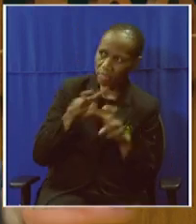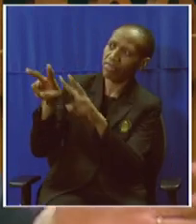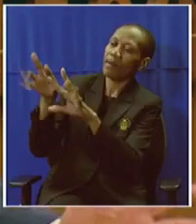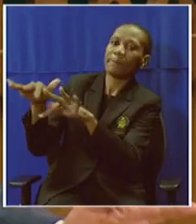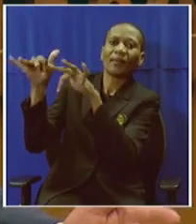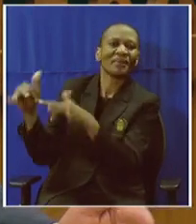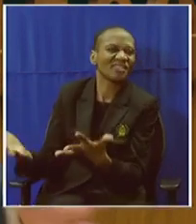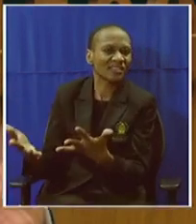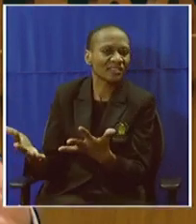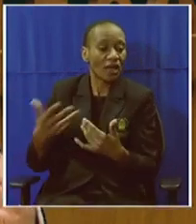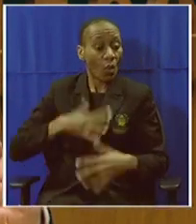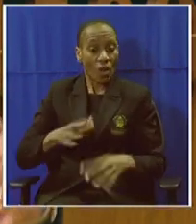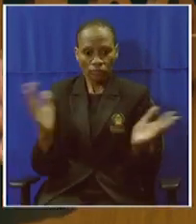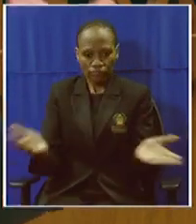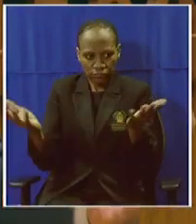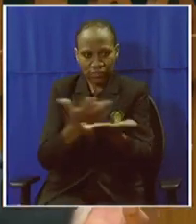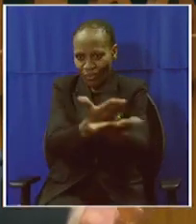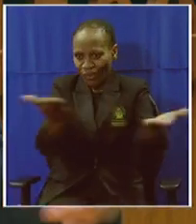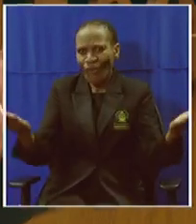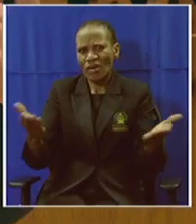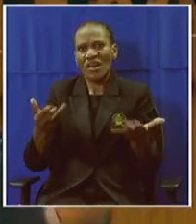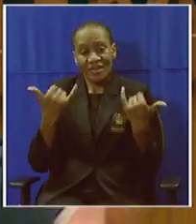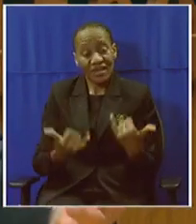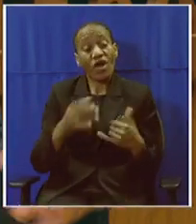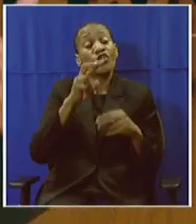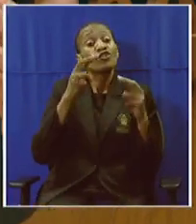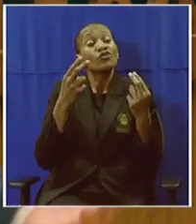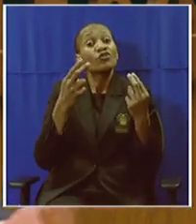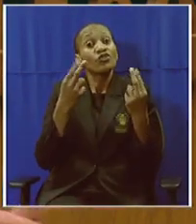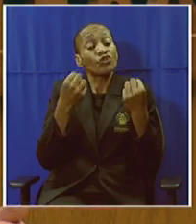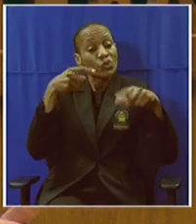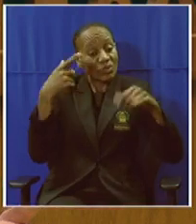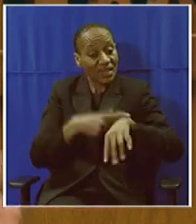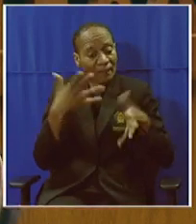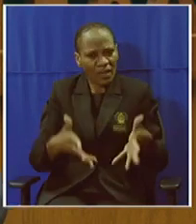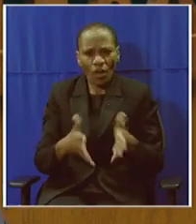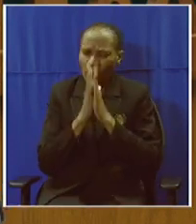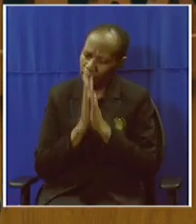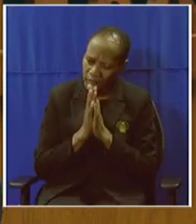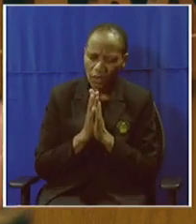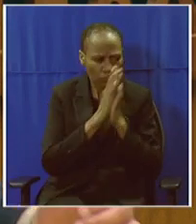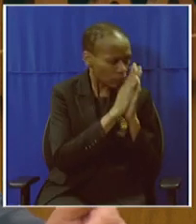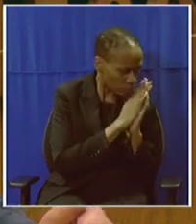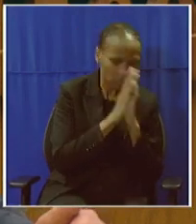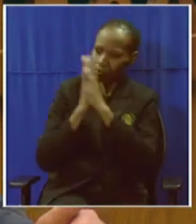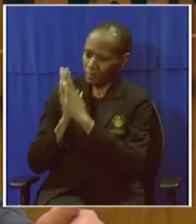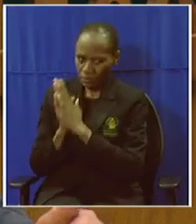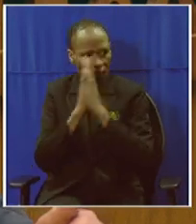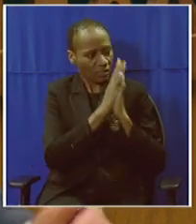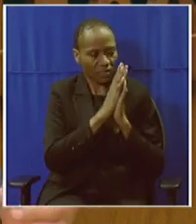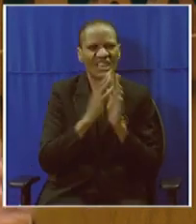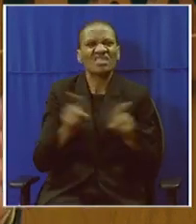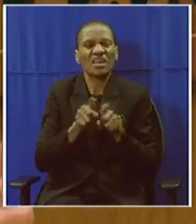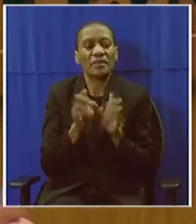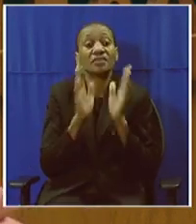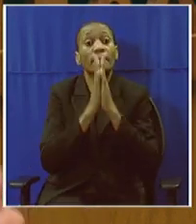I would also encourage members to support in this new parliament, to support and to pray for one another. Are you aware there is a prayer group?